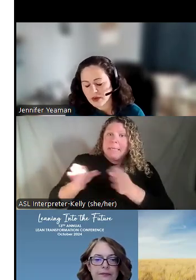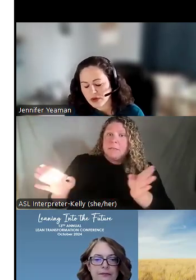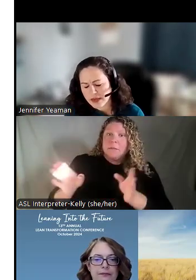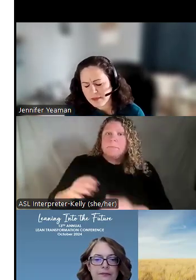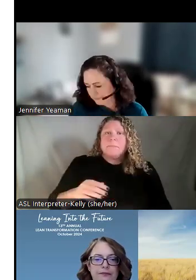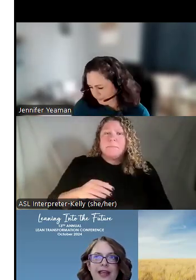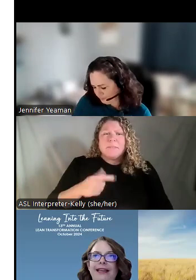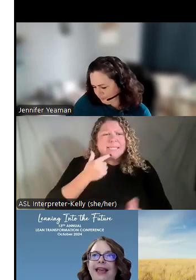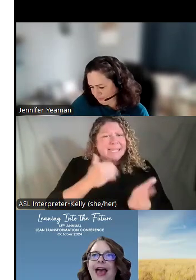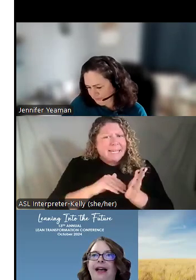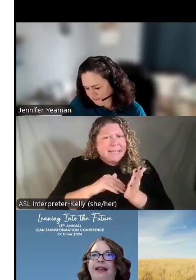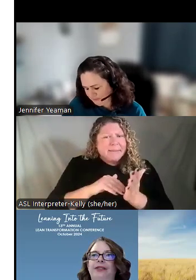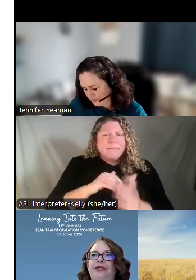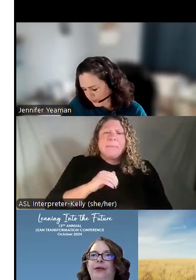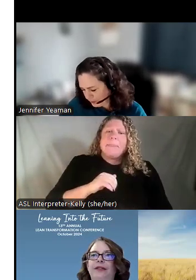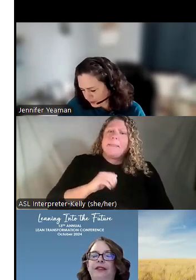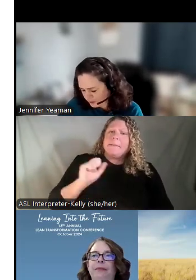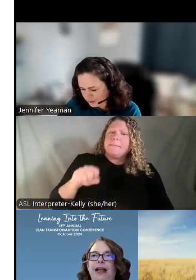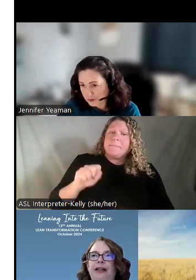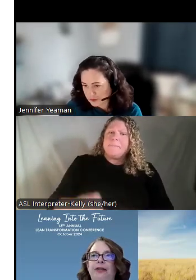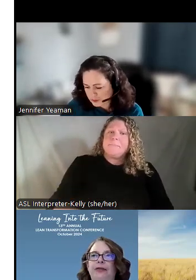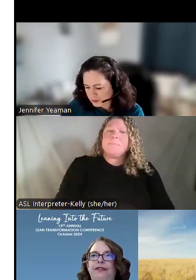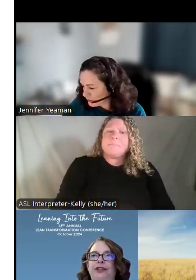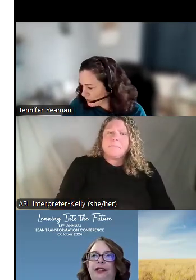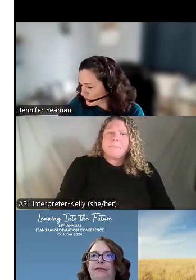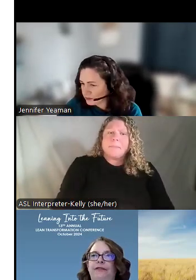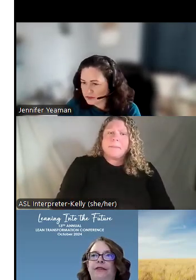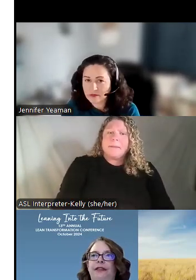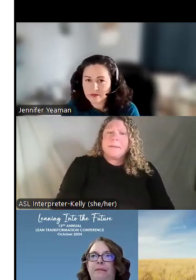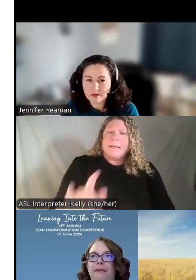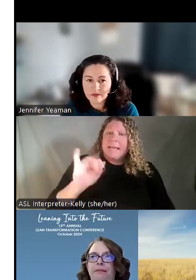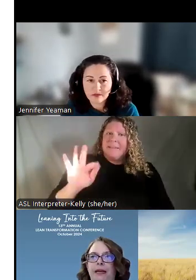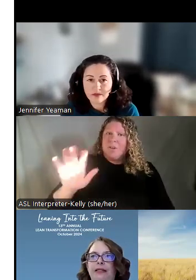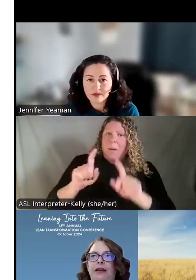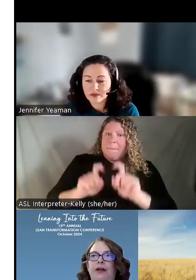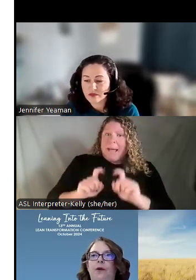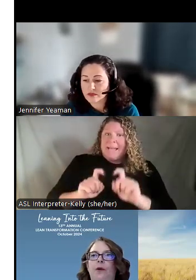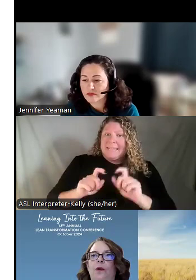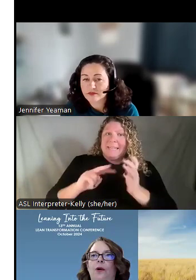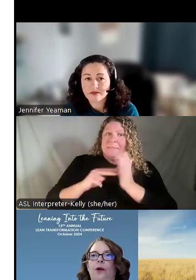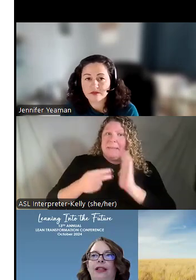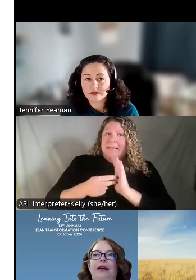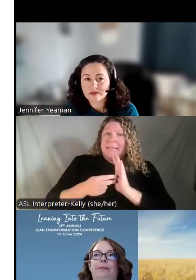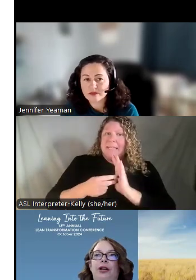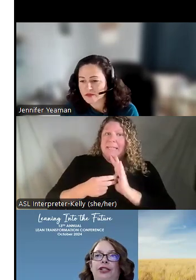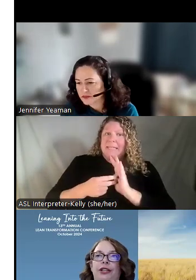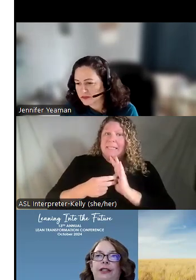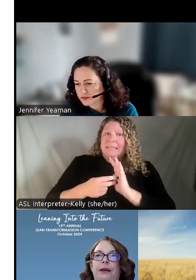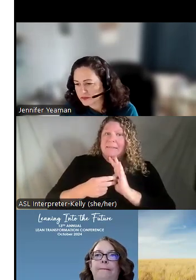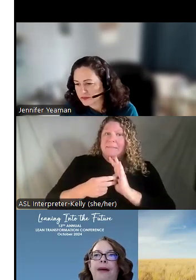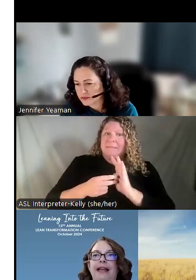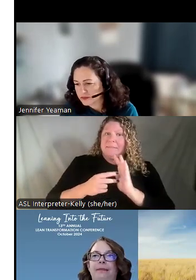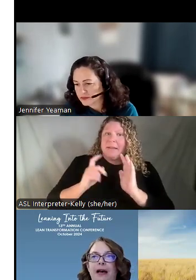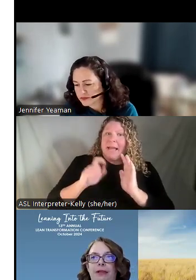Can I get that one more time? Yeah. So if the pilot you envision involves a commitment or like a